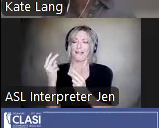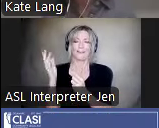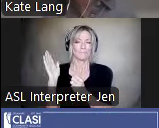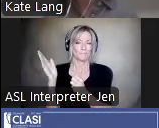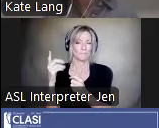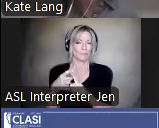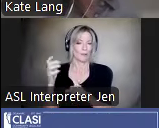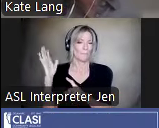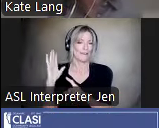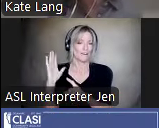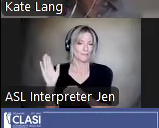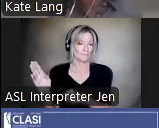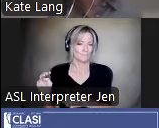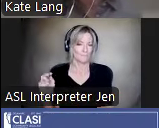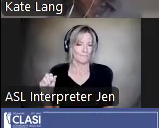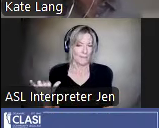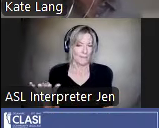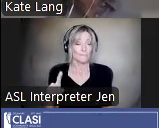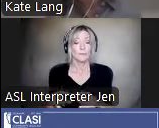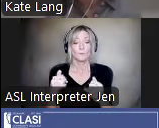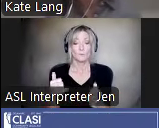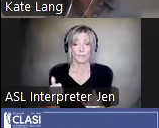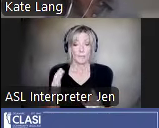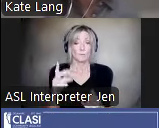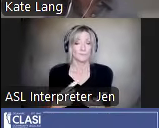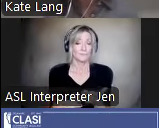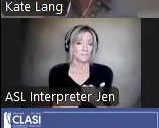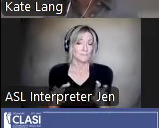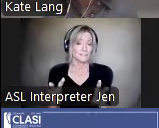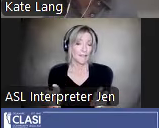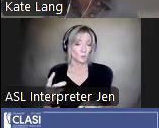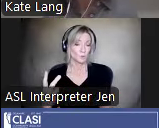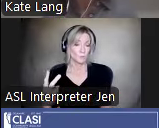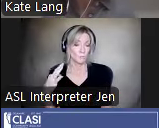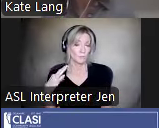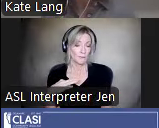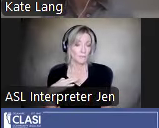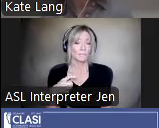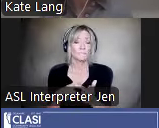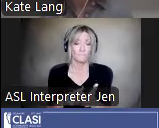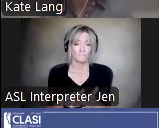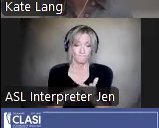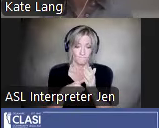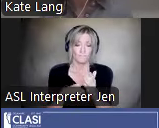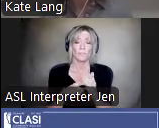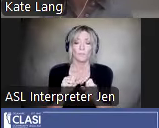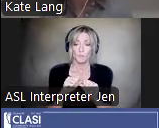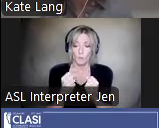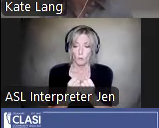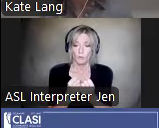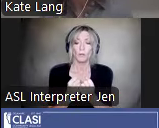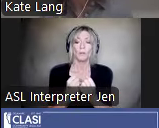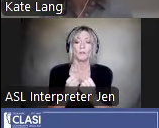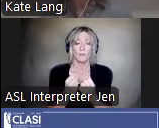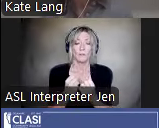today we're focusing on Title II benefits. These are compulsory social insurance benefits for